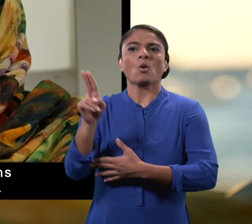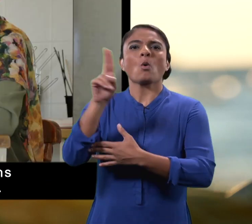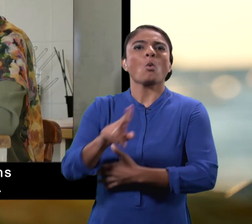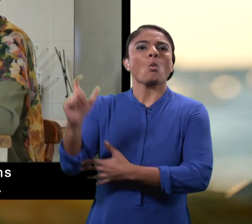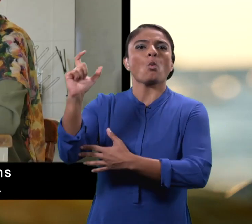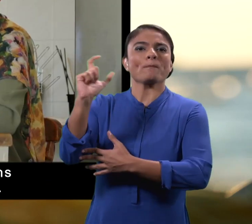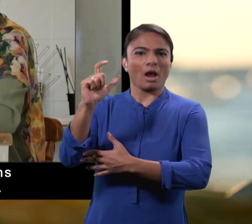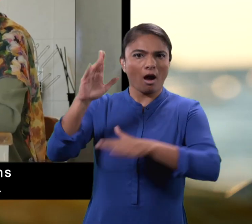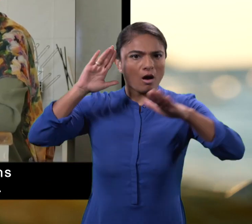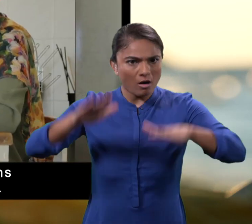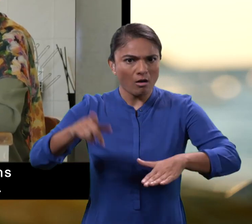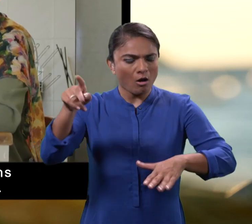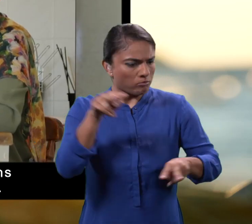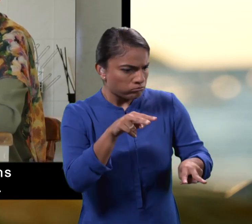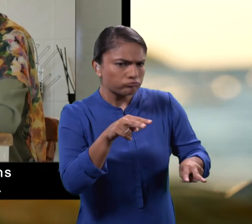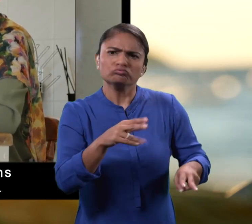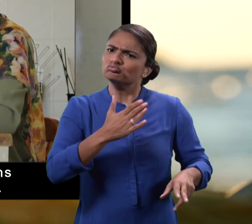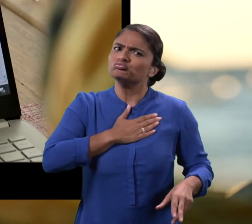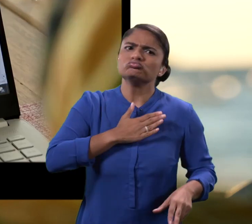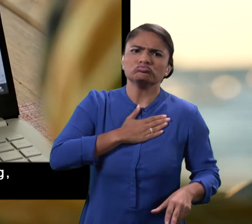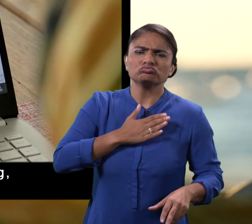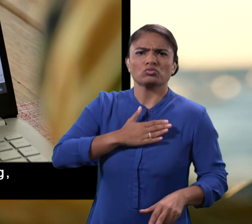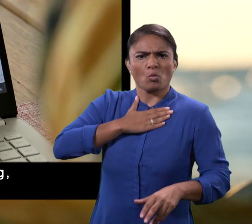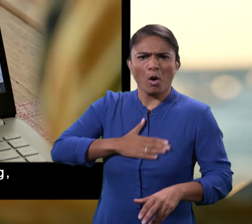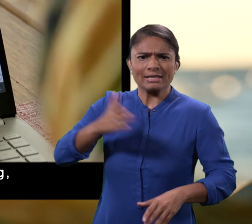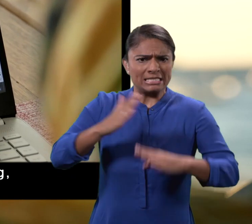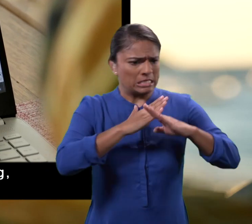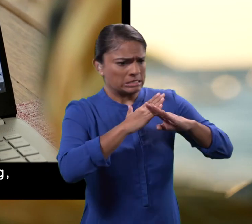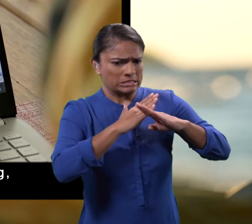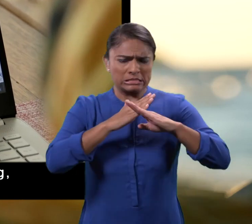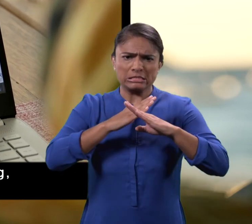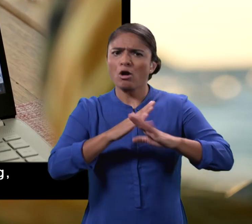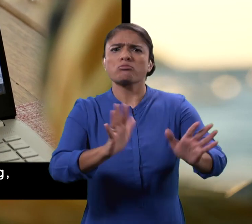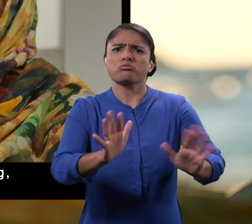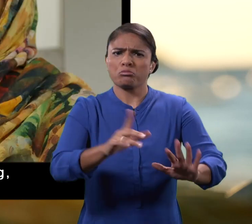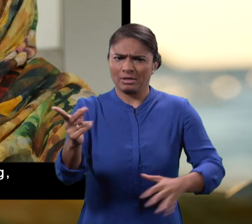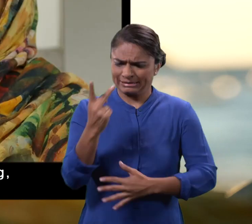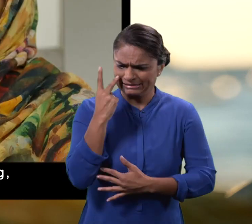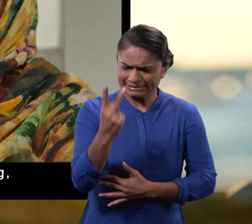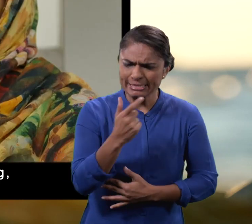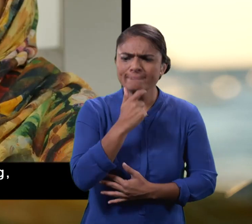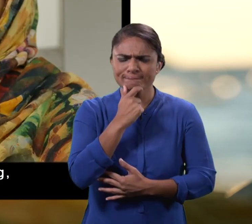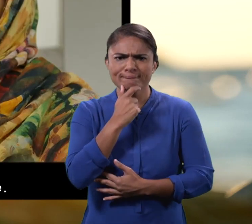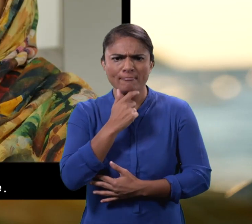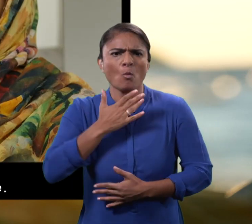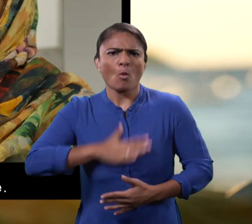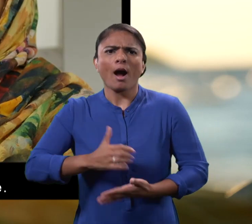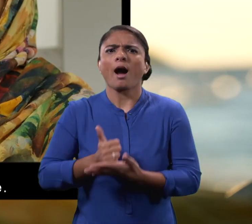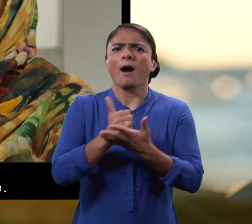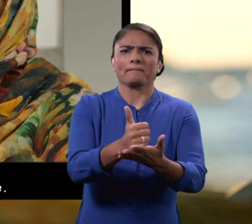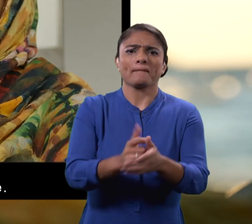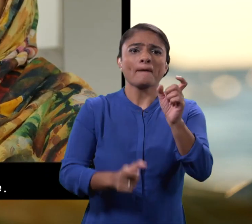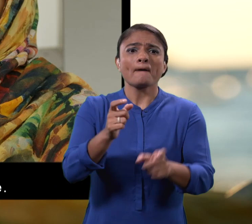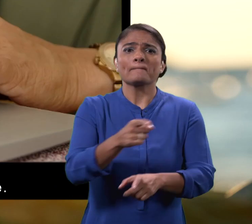surprised that the imams that I approached were very open to this. They were not defensive. They were saying, yes, we're doing some things. There's someone